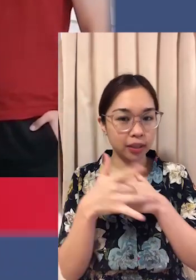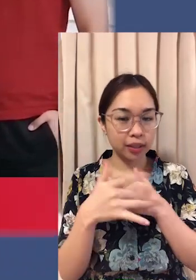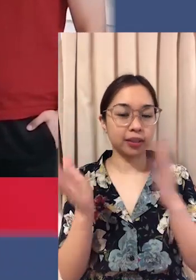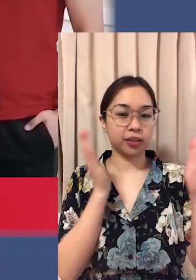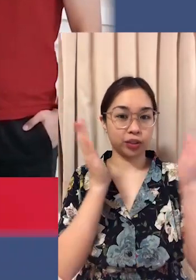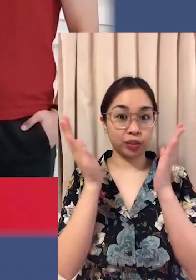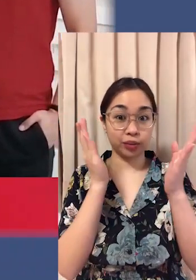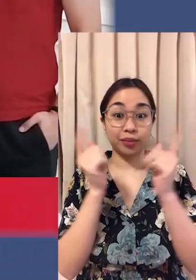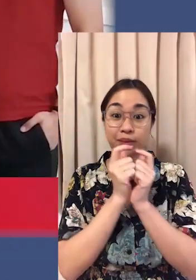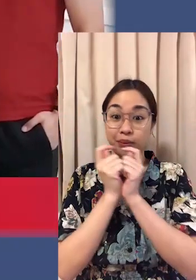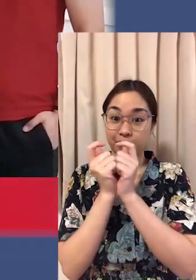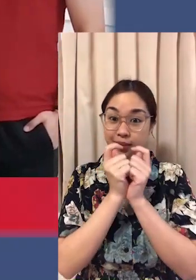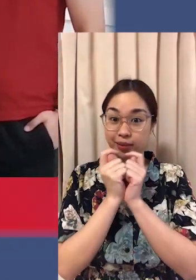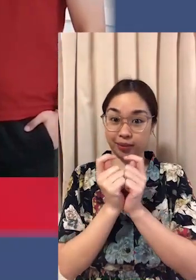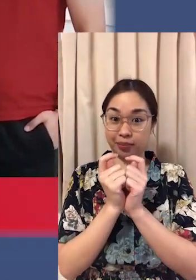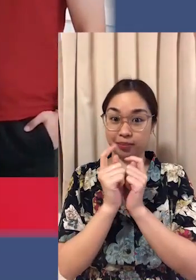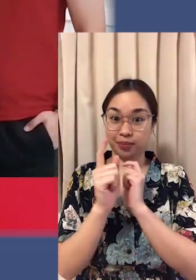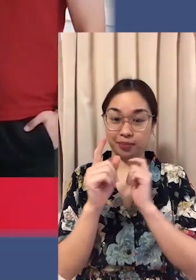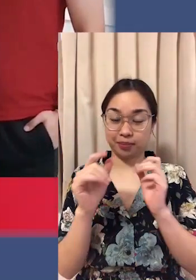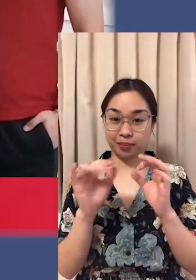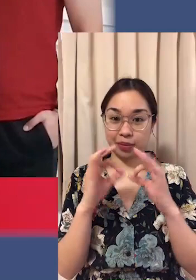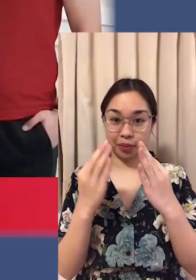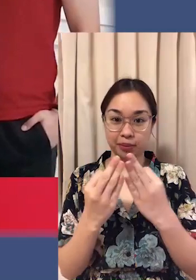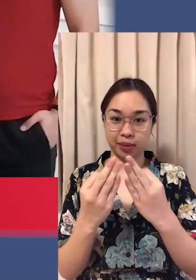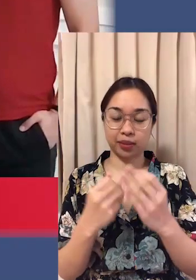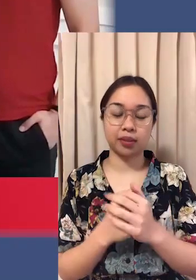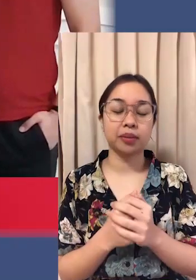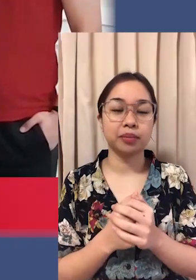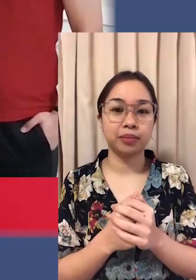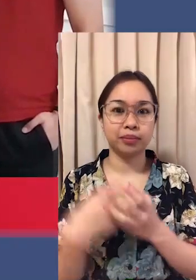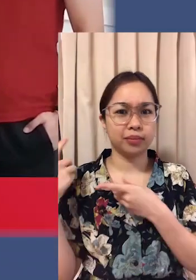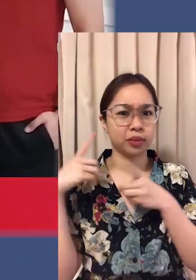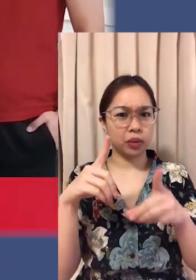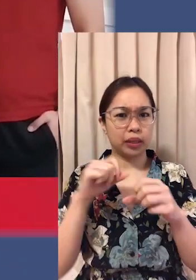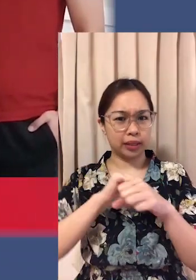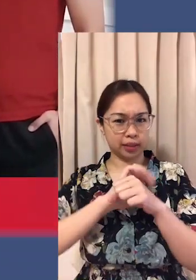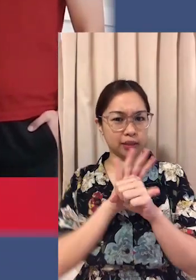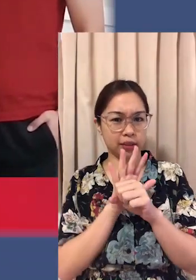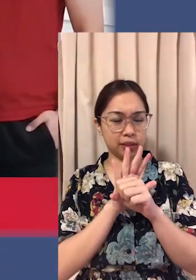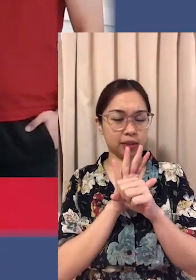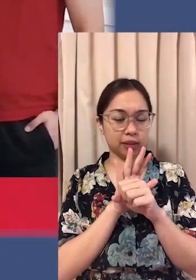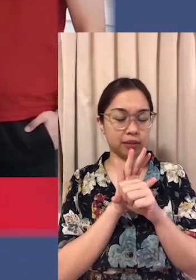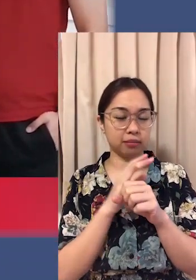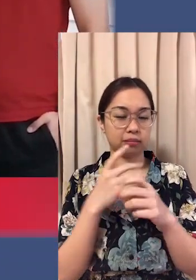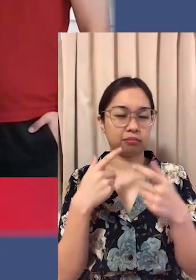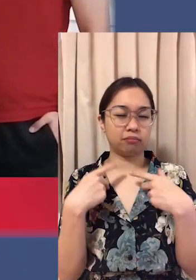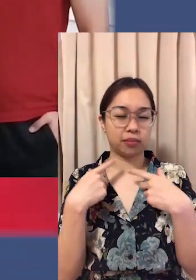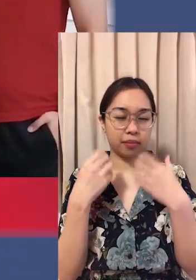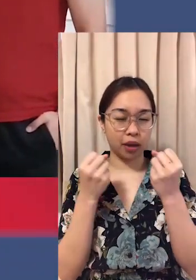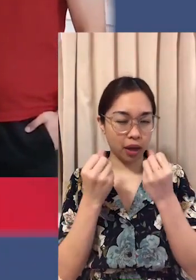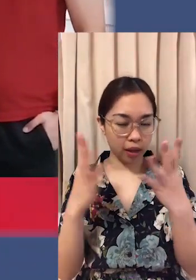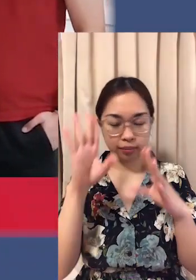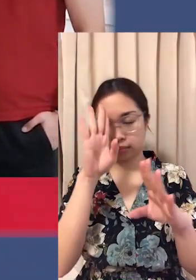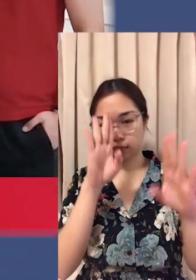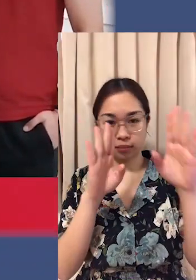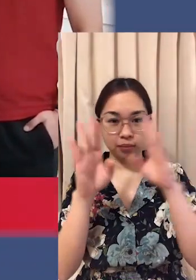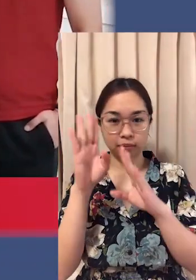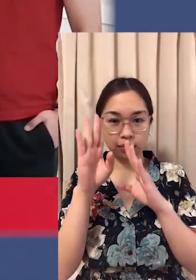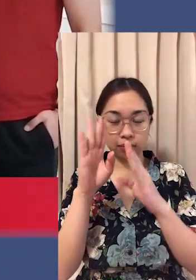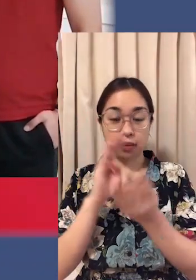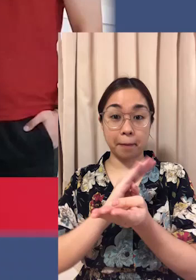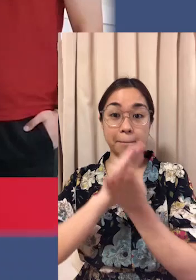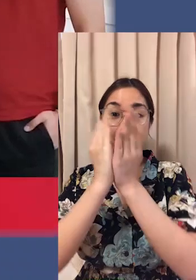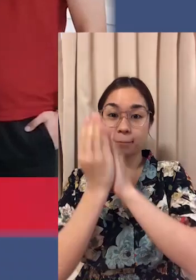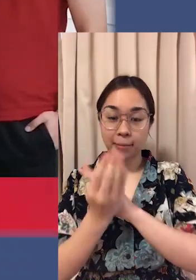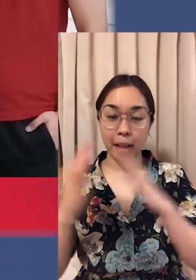through our big family. During this pandemic, God's faithfulness turned frustrations into a blessing when one of